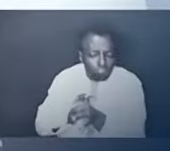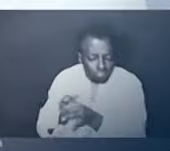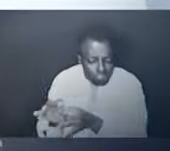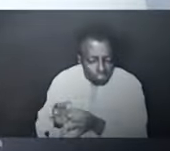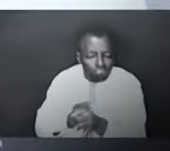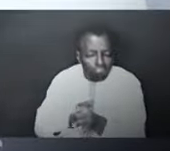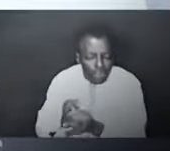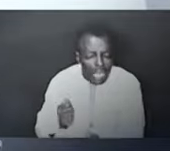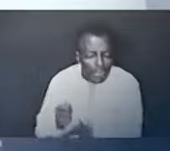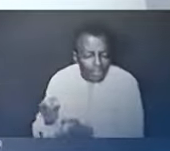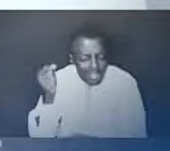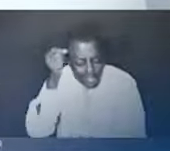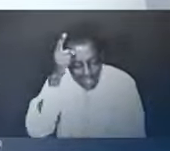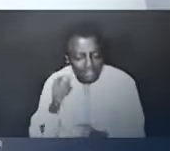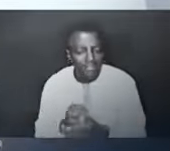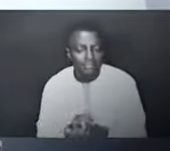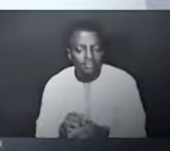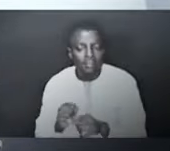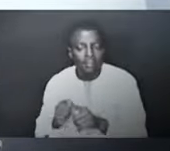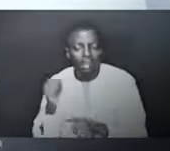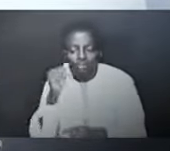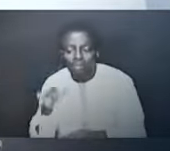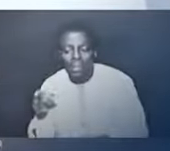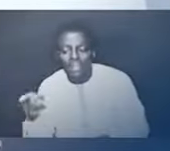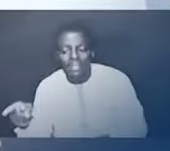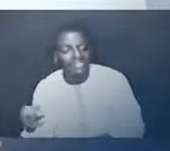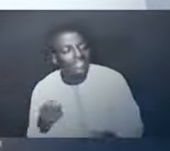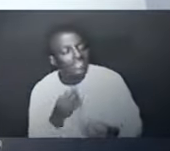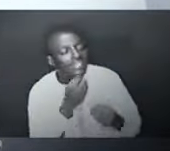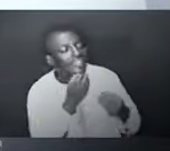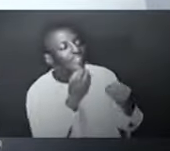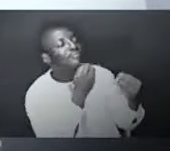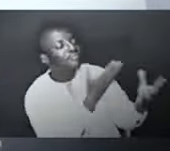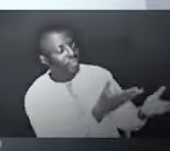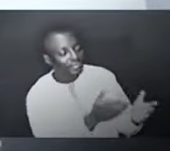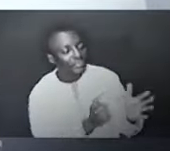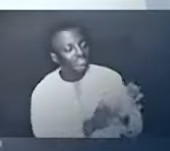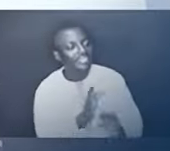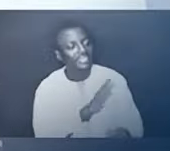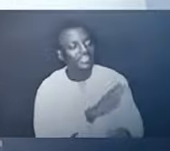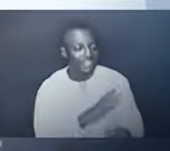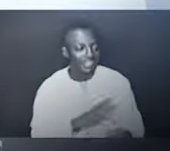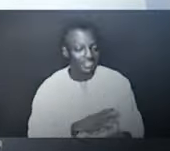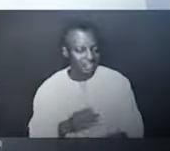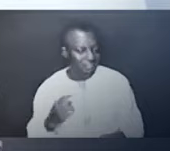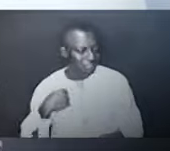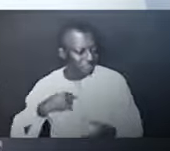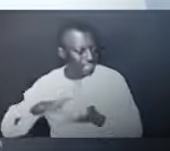But now she's coming to tell Jesus what she has been told